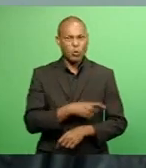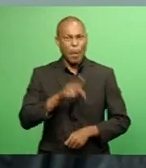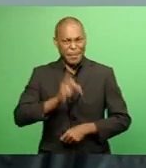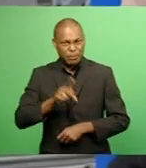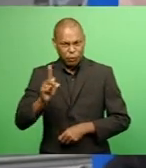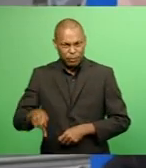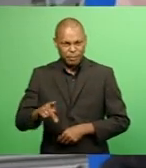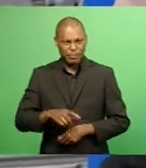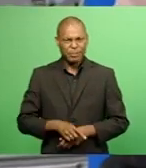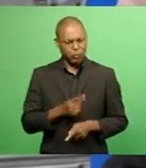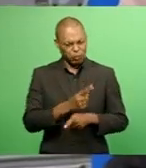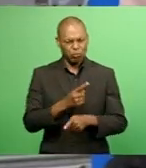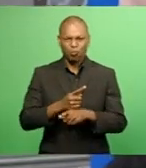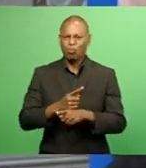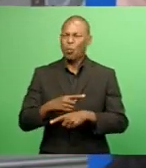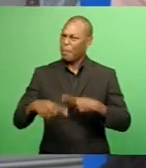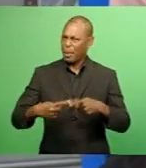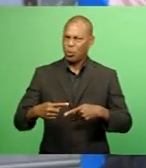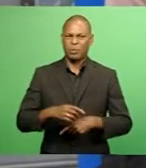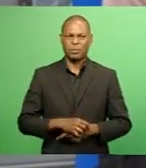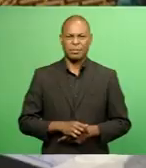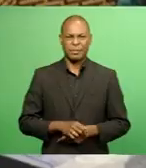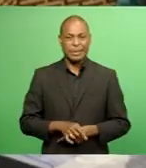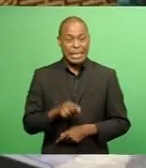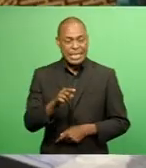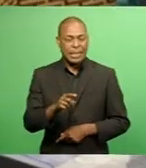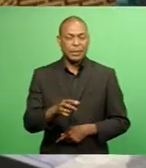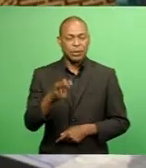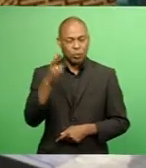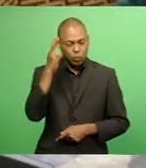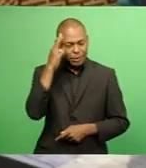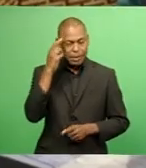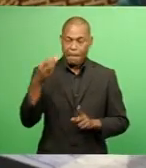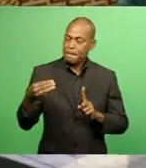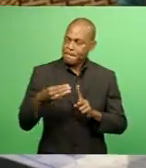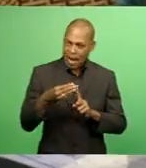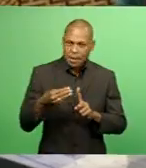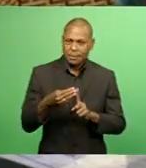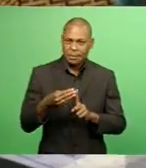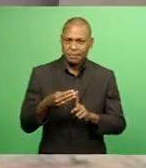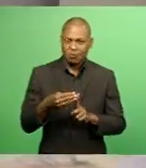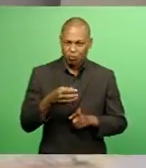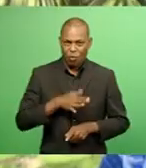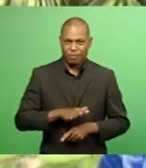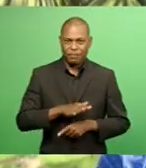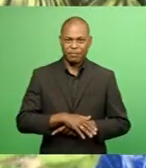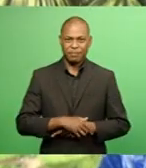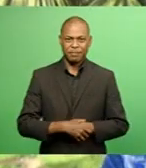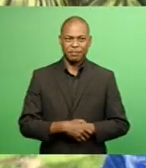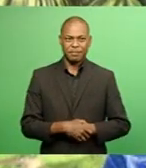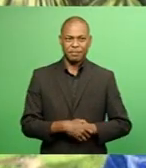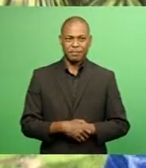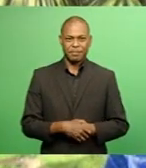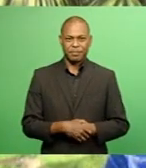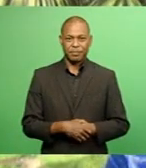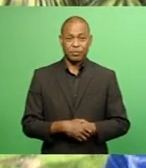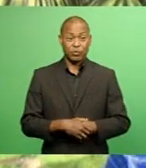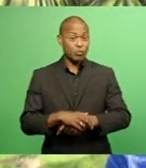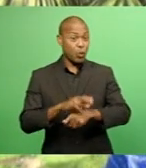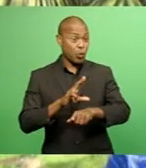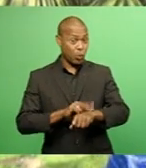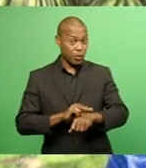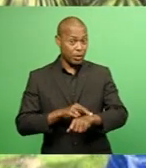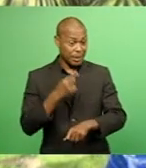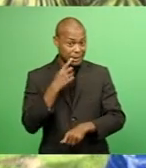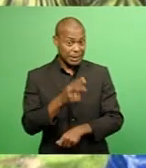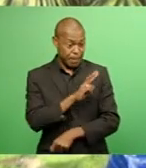you've been talking about. So that's why we're really wanting to push for that period. Dr. Devi says pregnant women